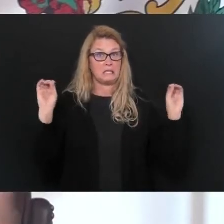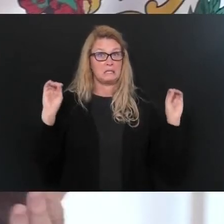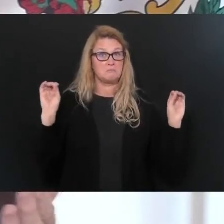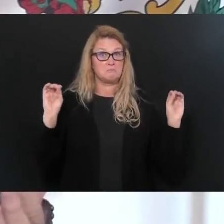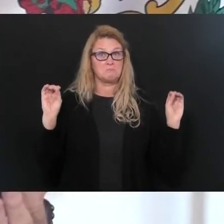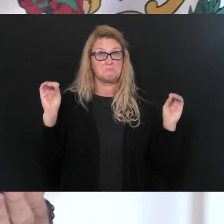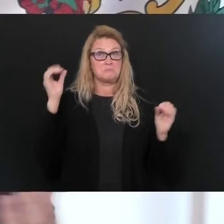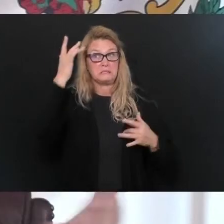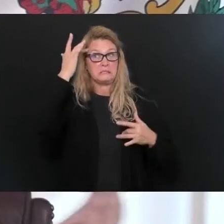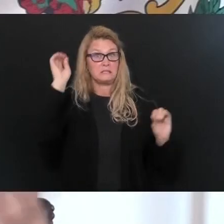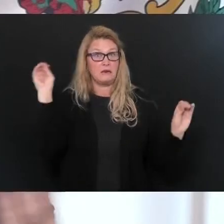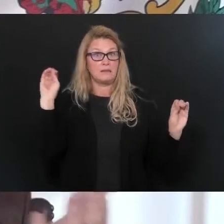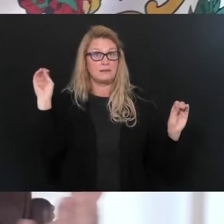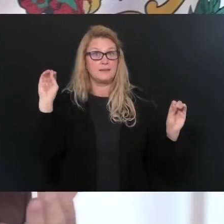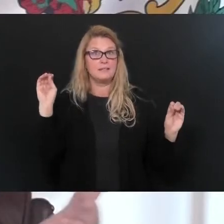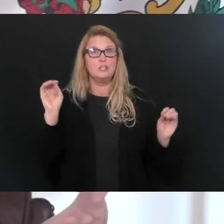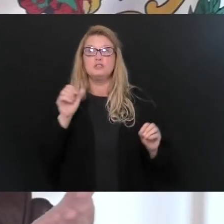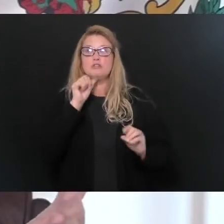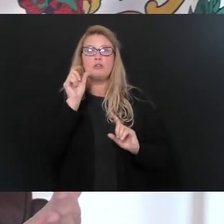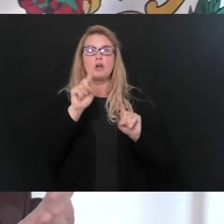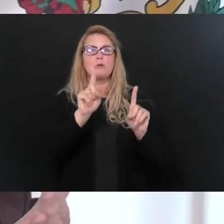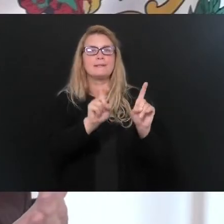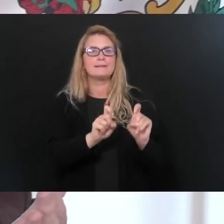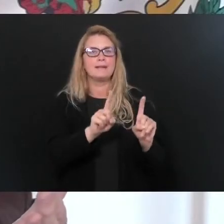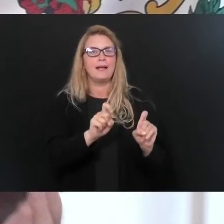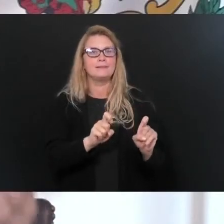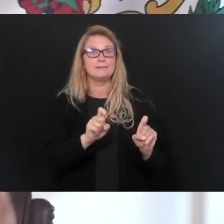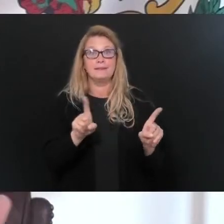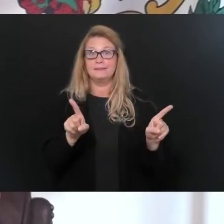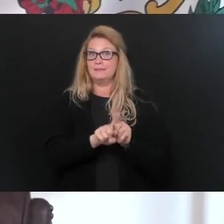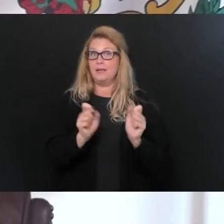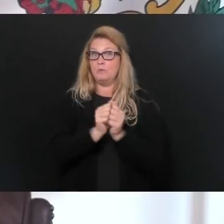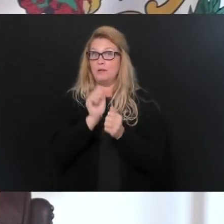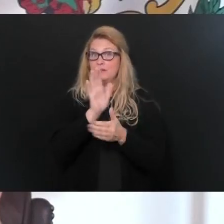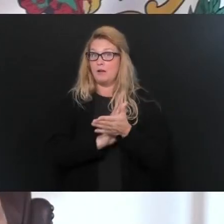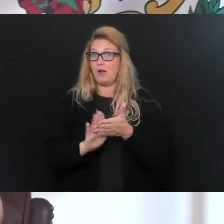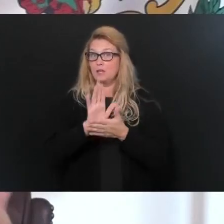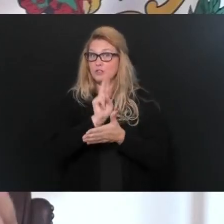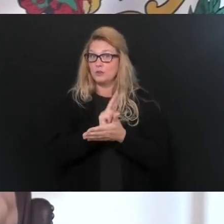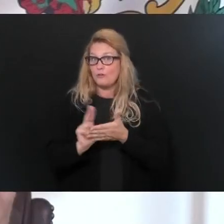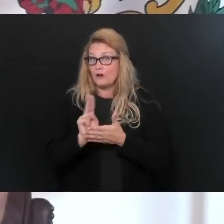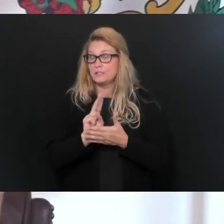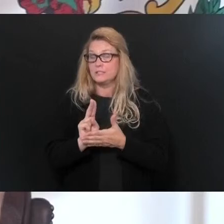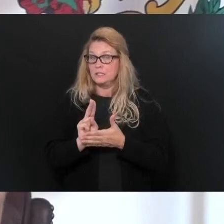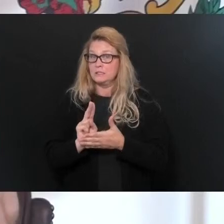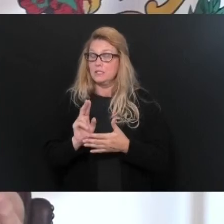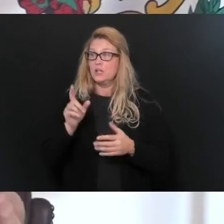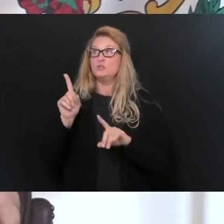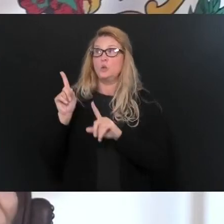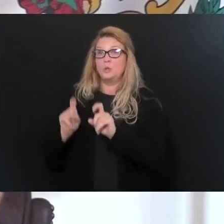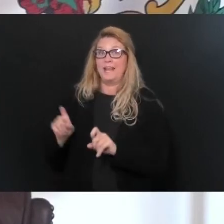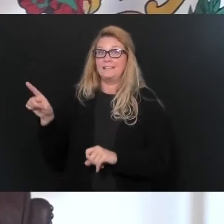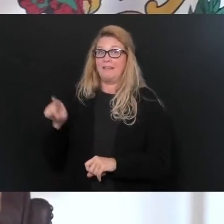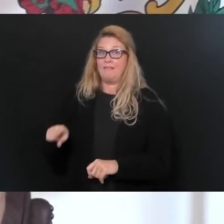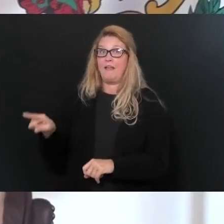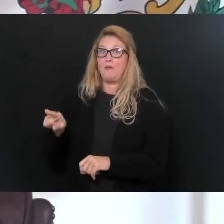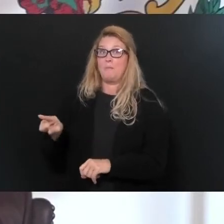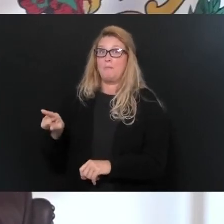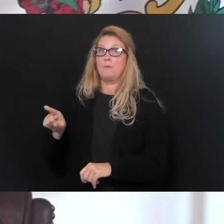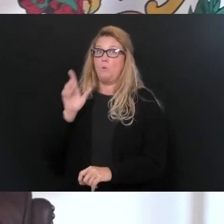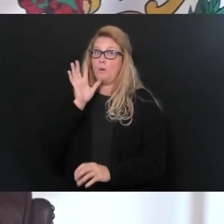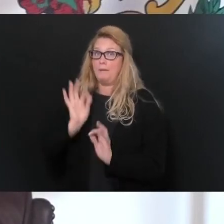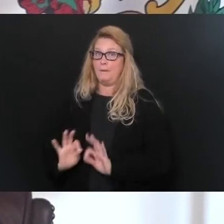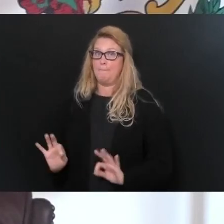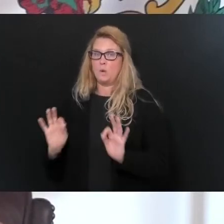So that, from the standpoint of testing all of our colleges and universities, will really help us. Now, from the standpoint of the